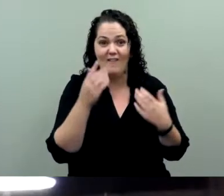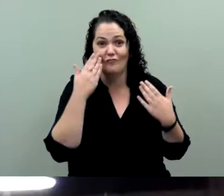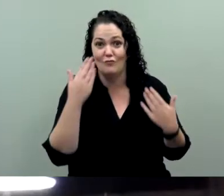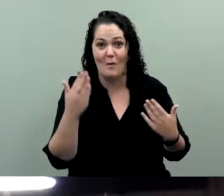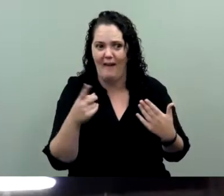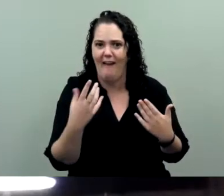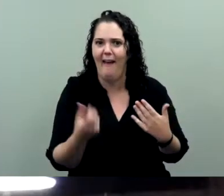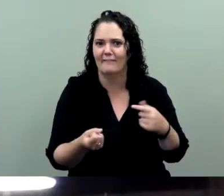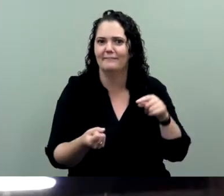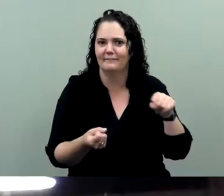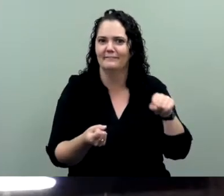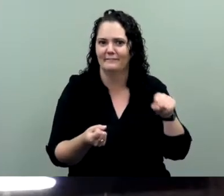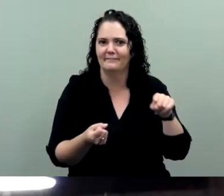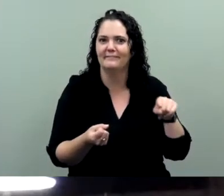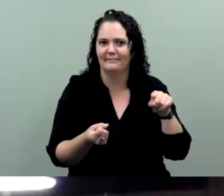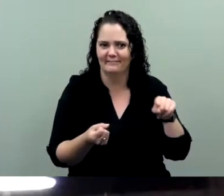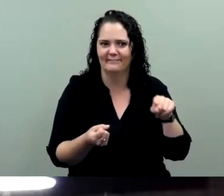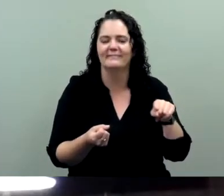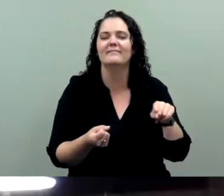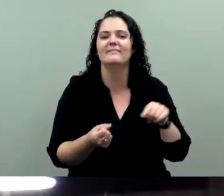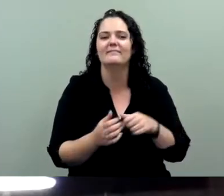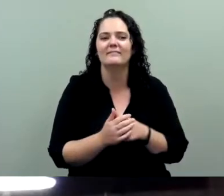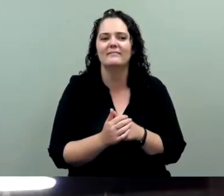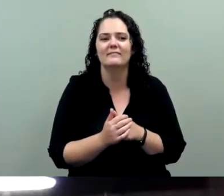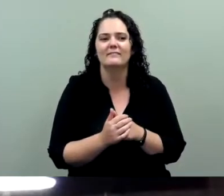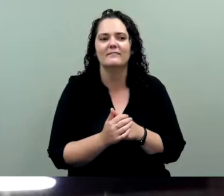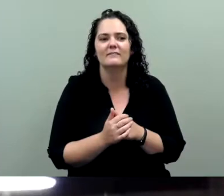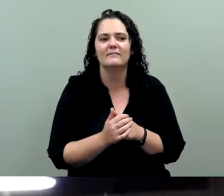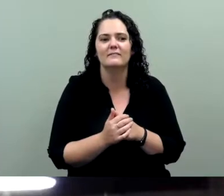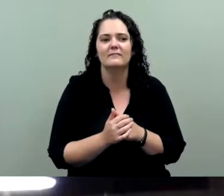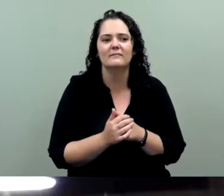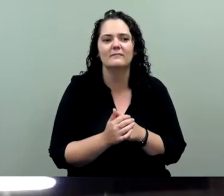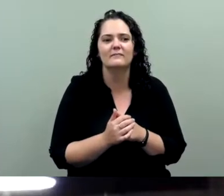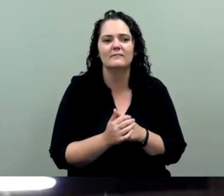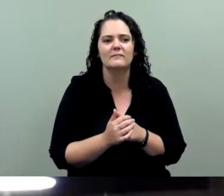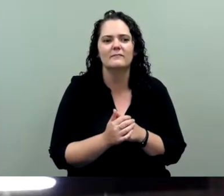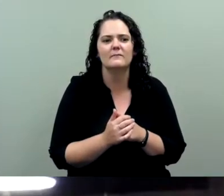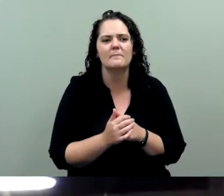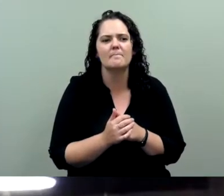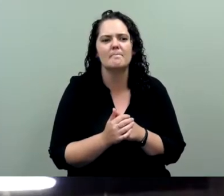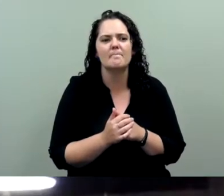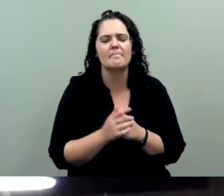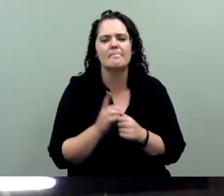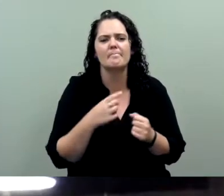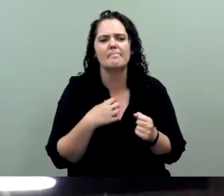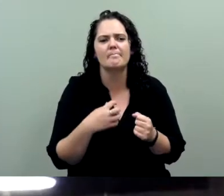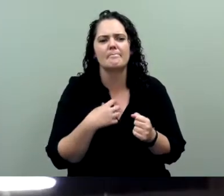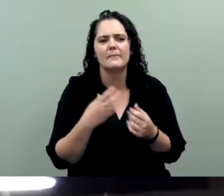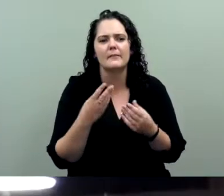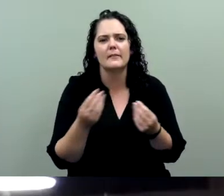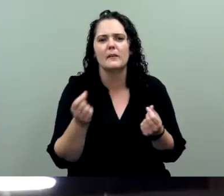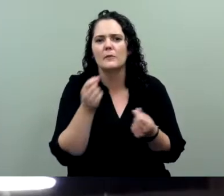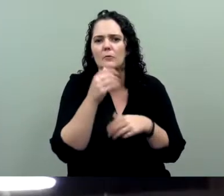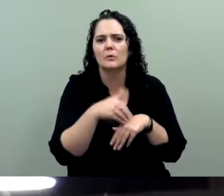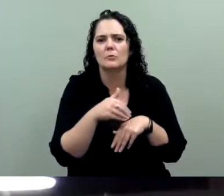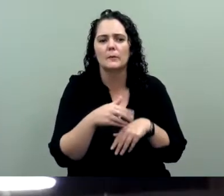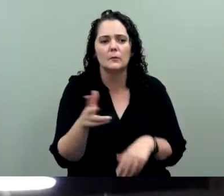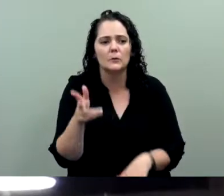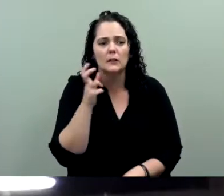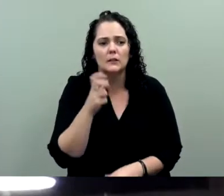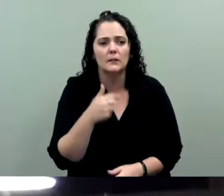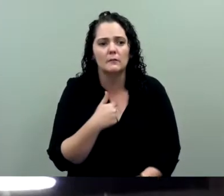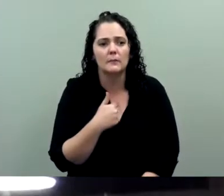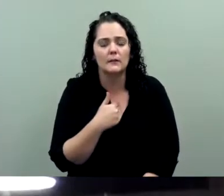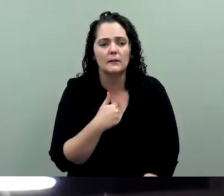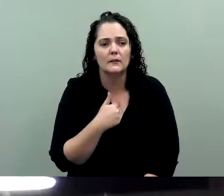about last week. A few people in chat are saying they're not seeing sound. Would you just double check and make sure that we're good